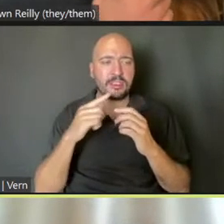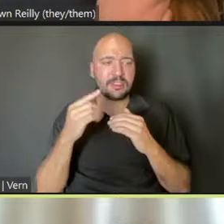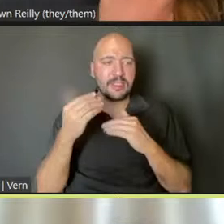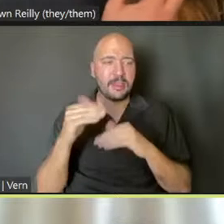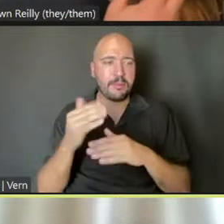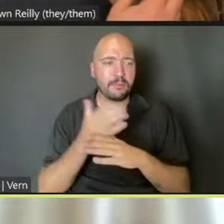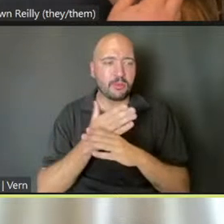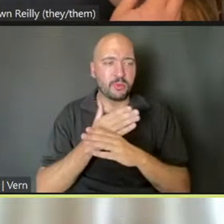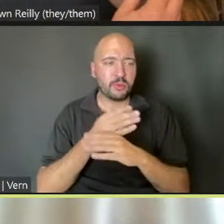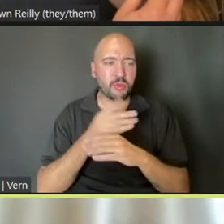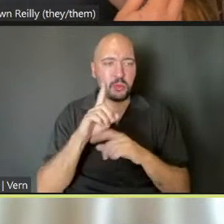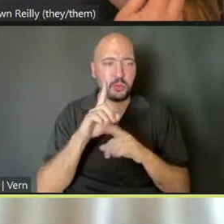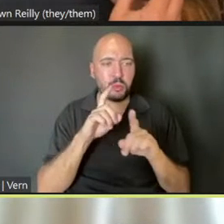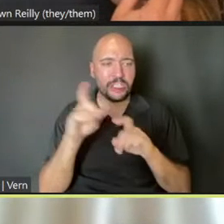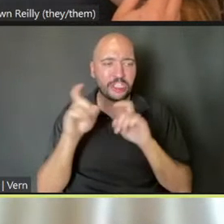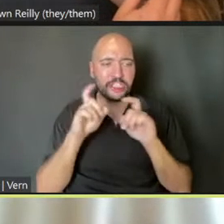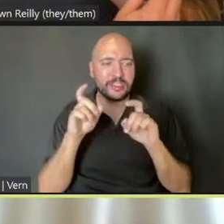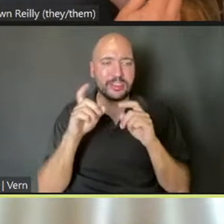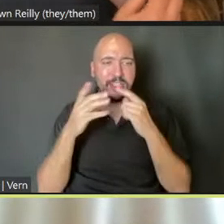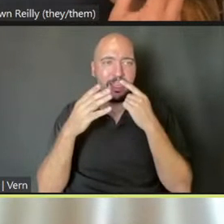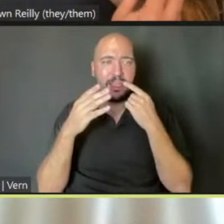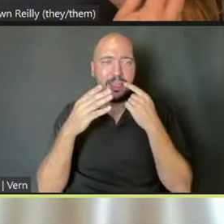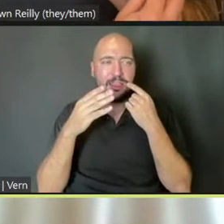between questioning and